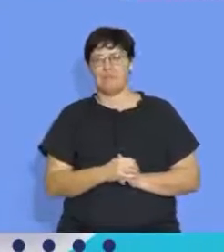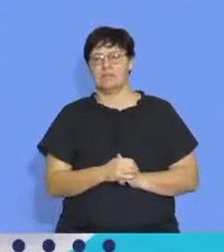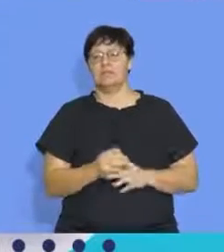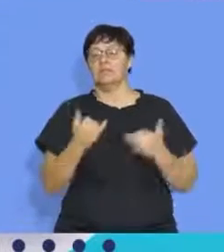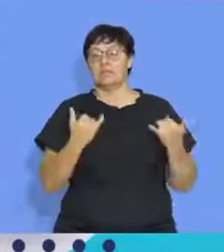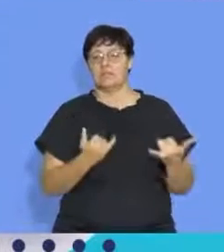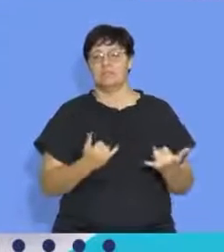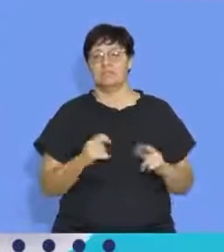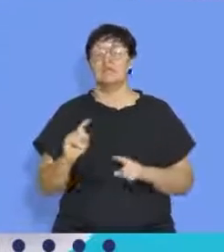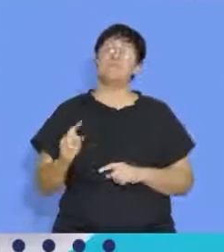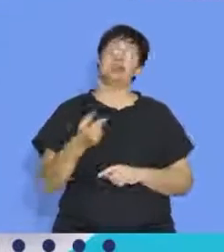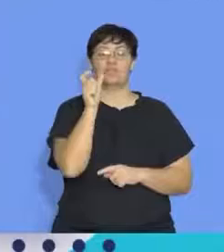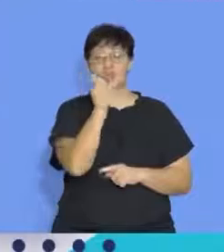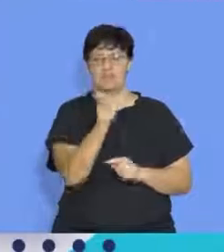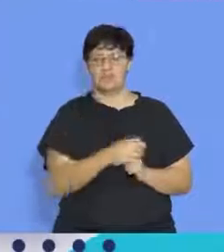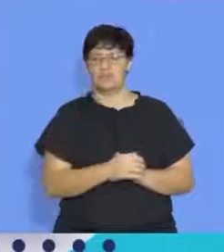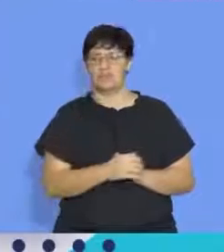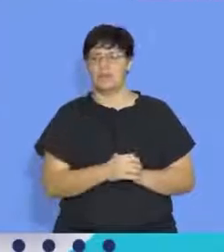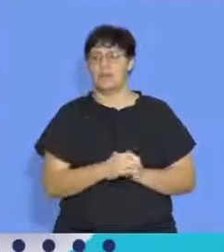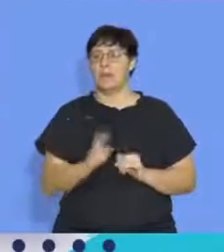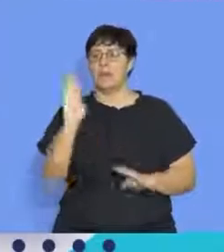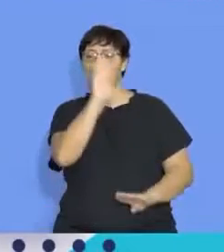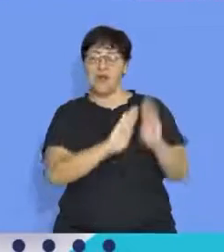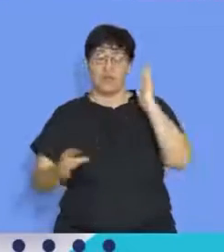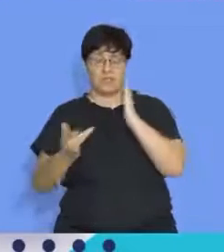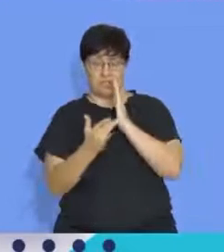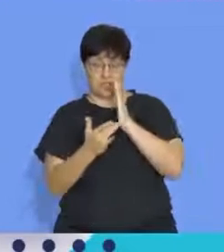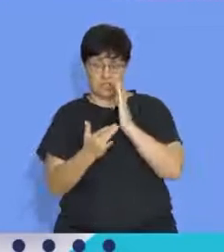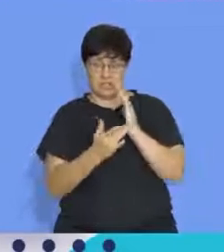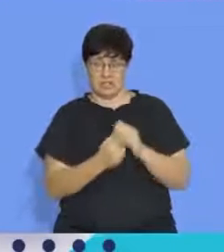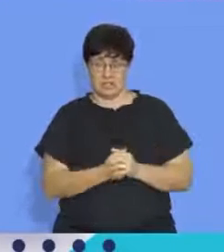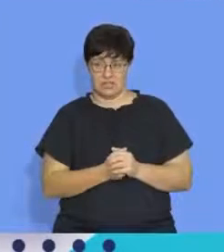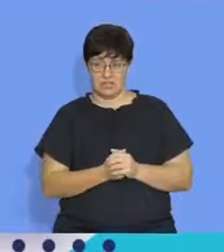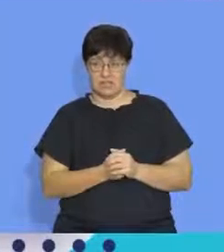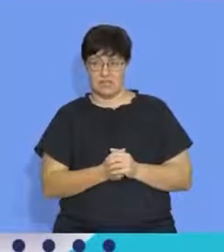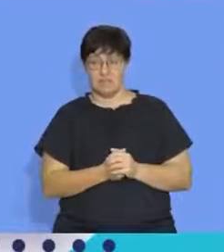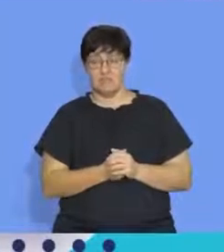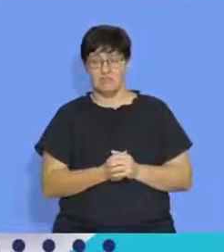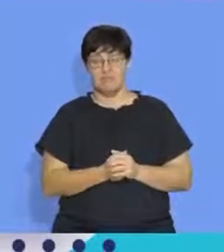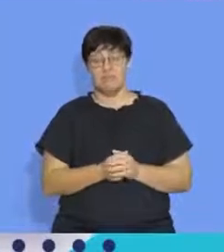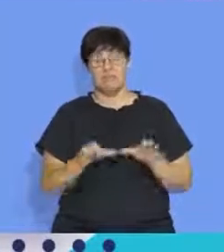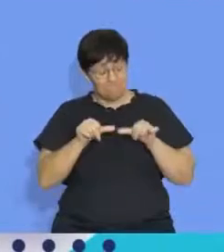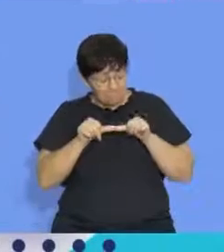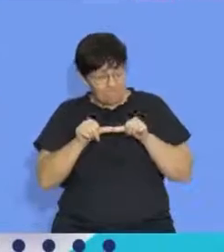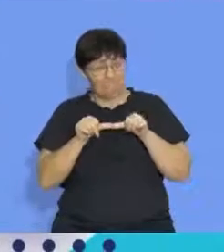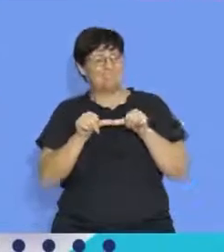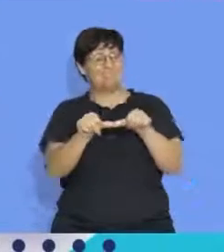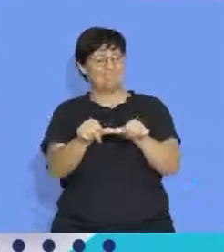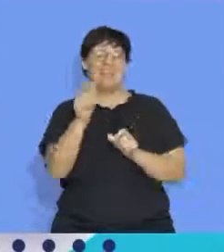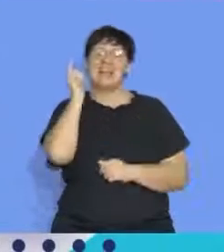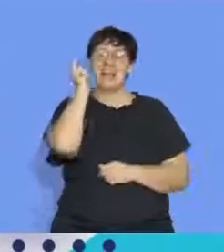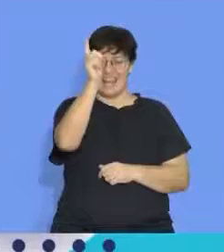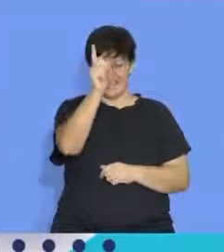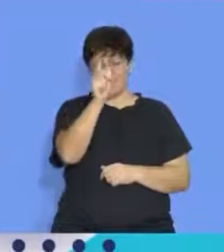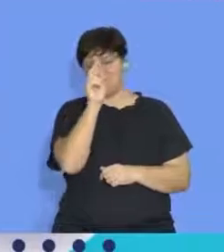Okay, the first word is biotechnology. And this is a concept you're going to look at much later when